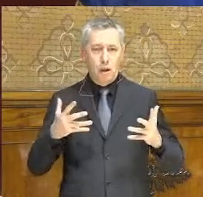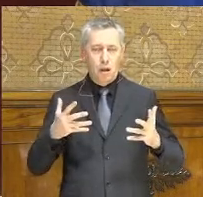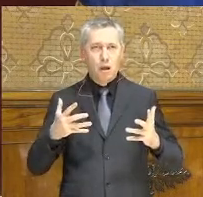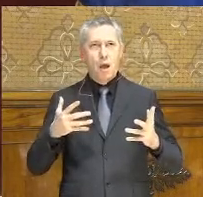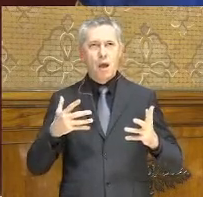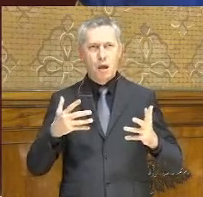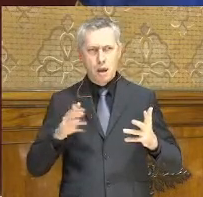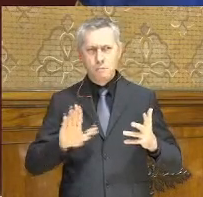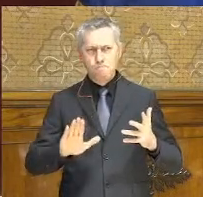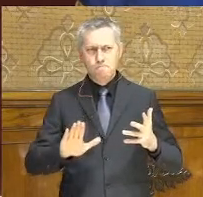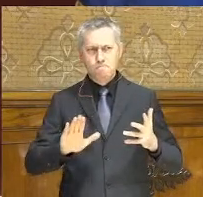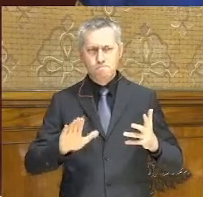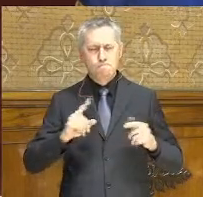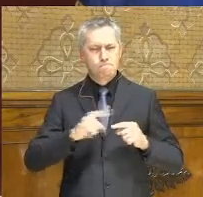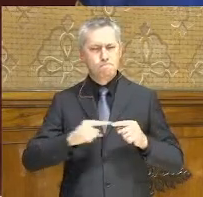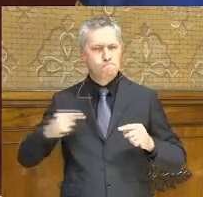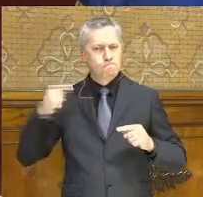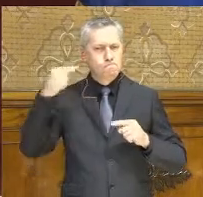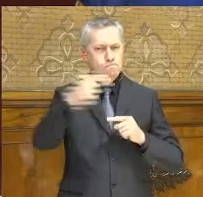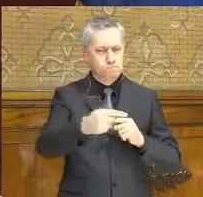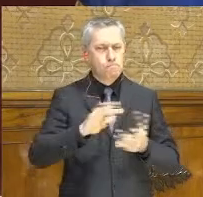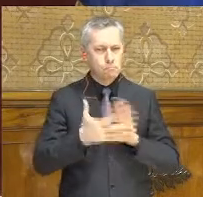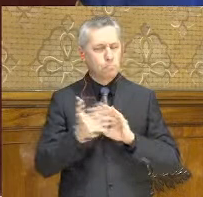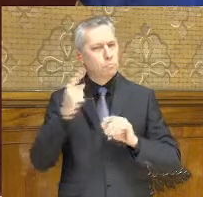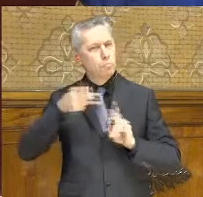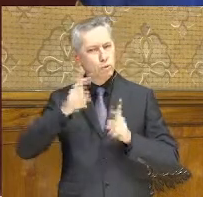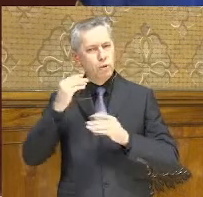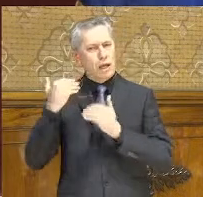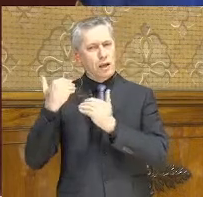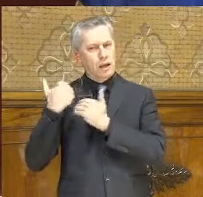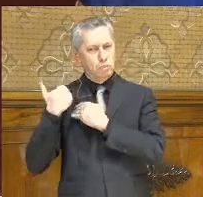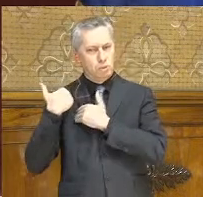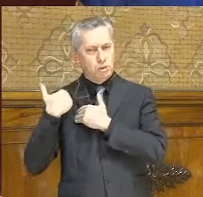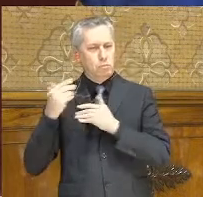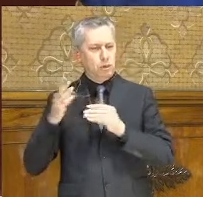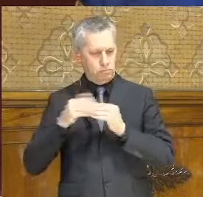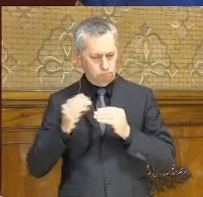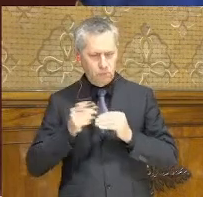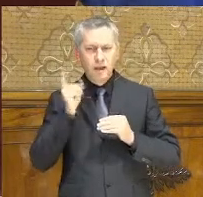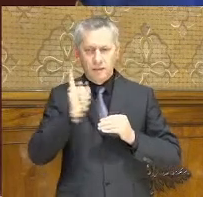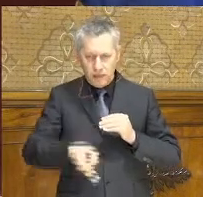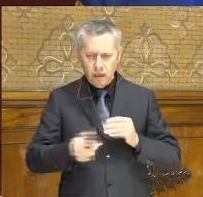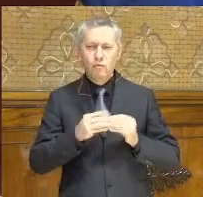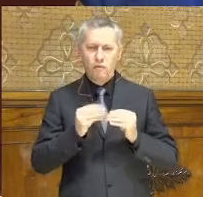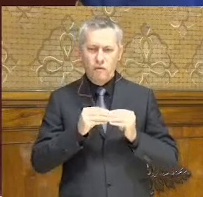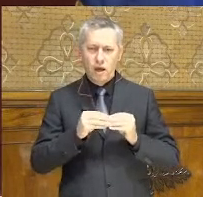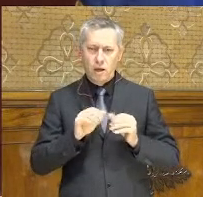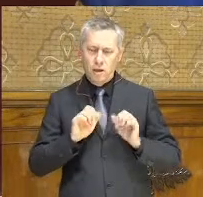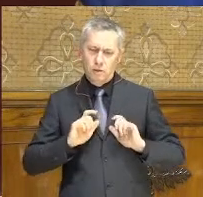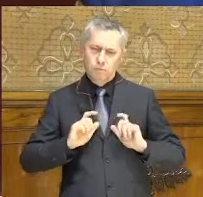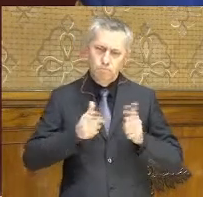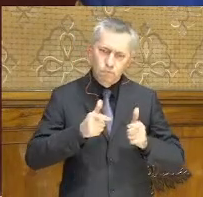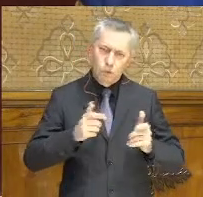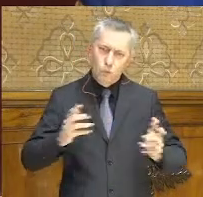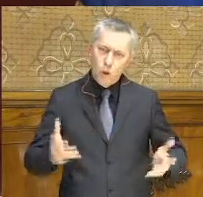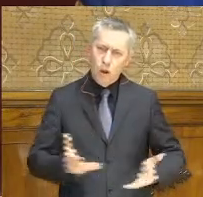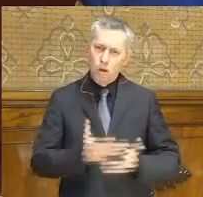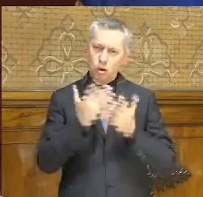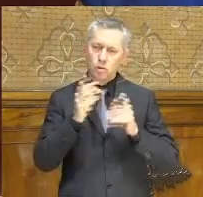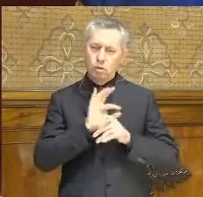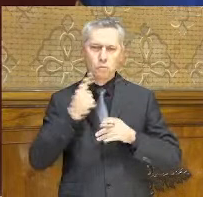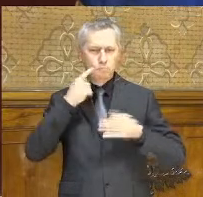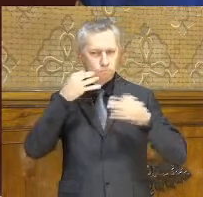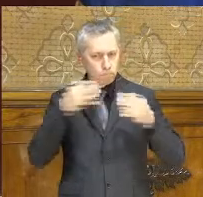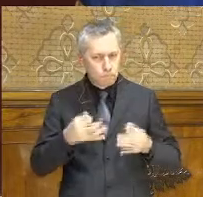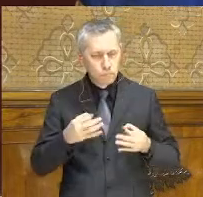to live up to the responsibility of taking action under pressure and making decisions